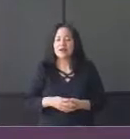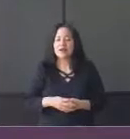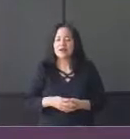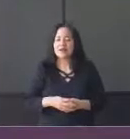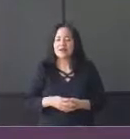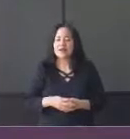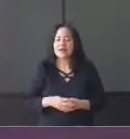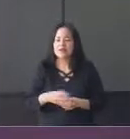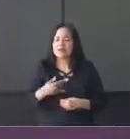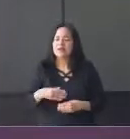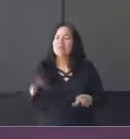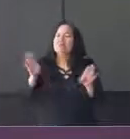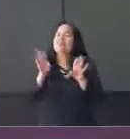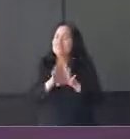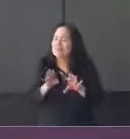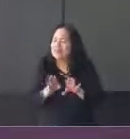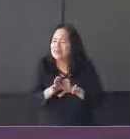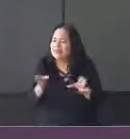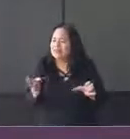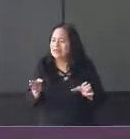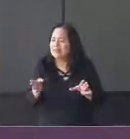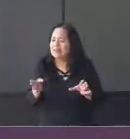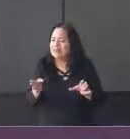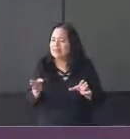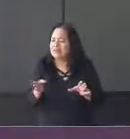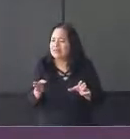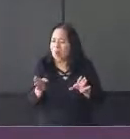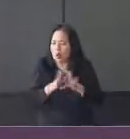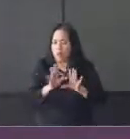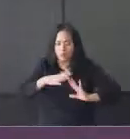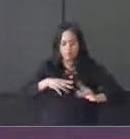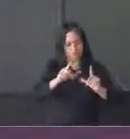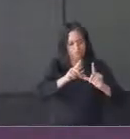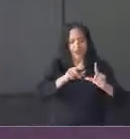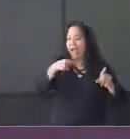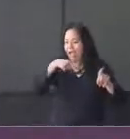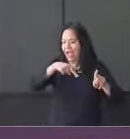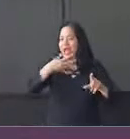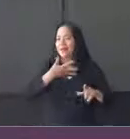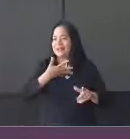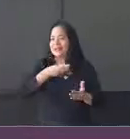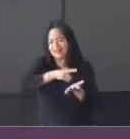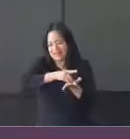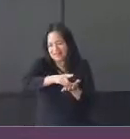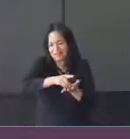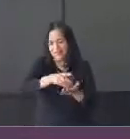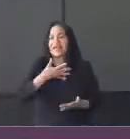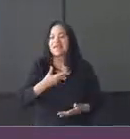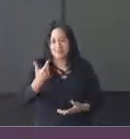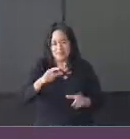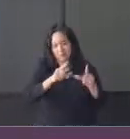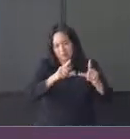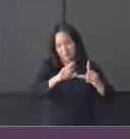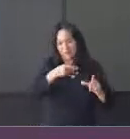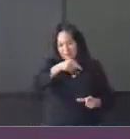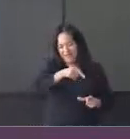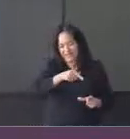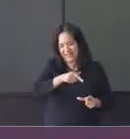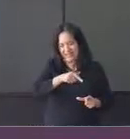was talking about how an ID is a key to access rights. And this ID